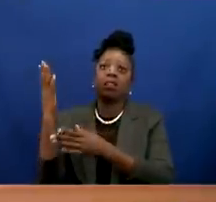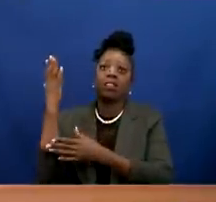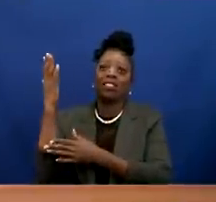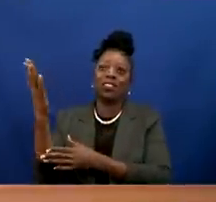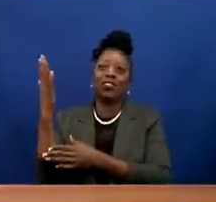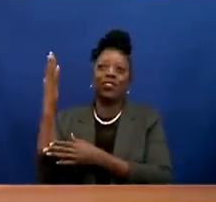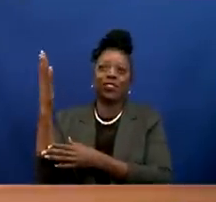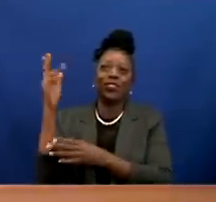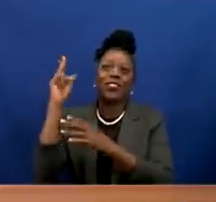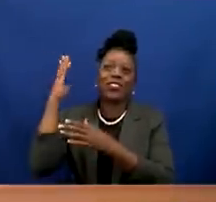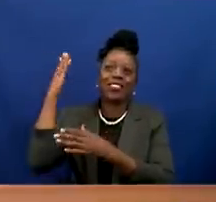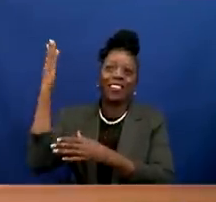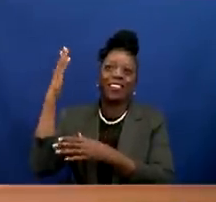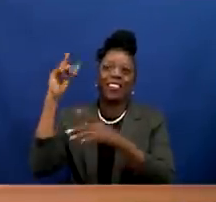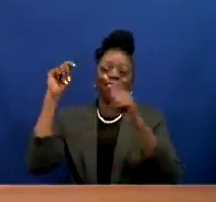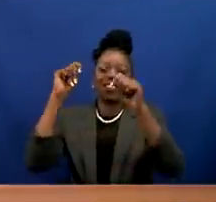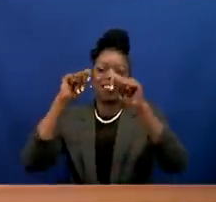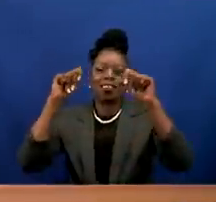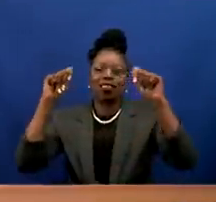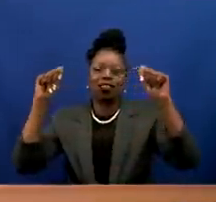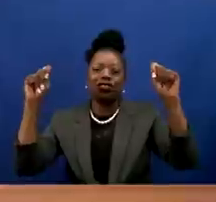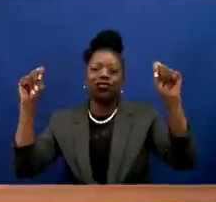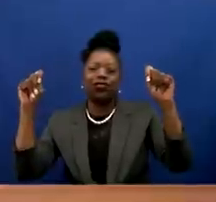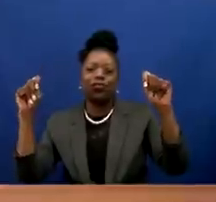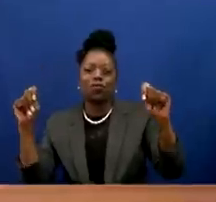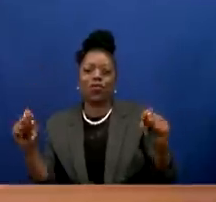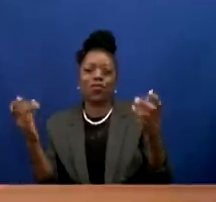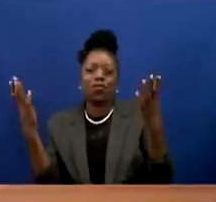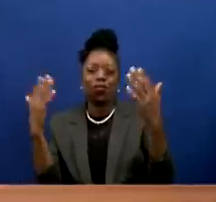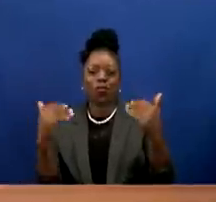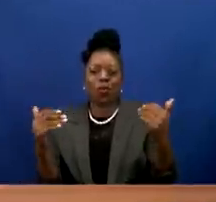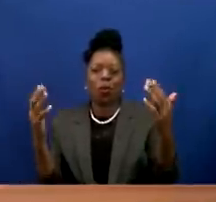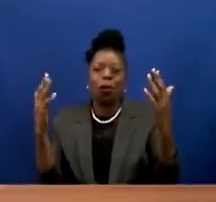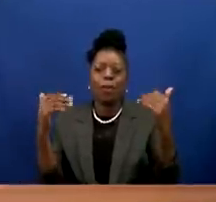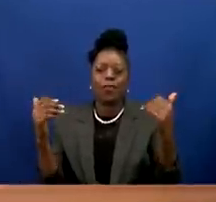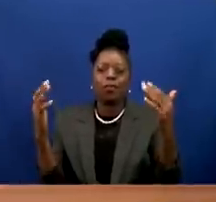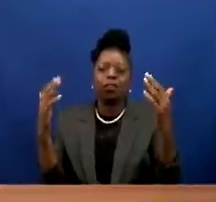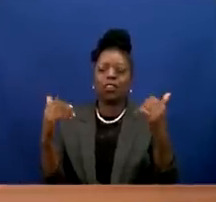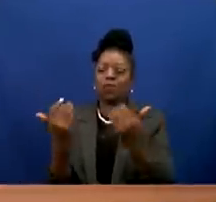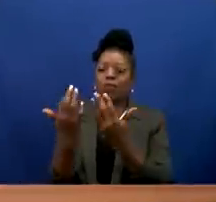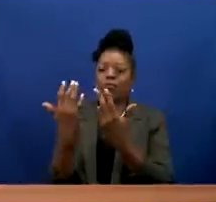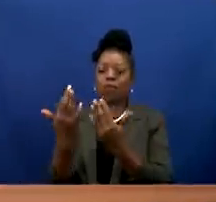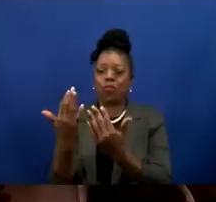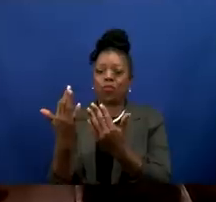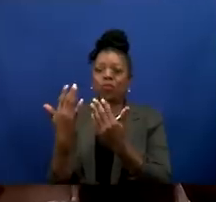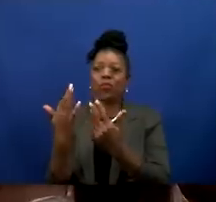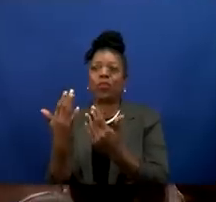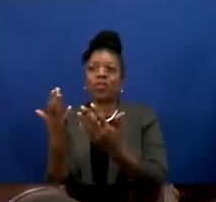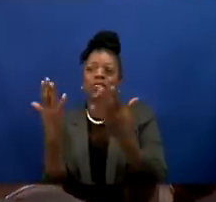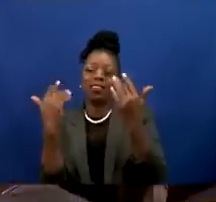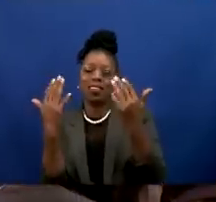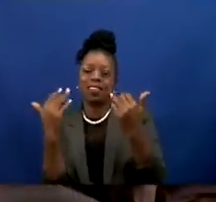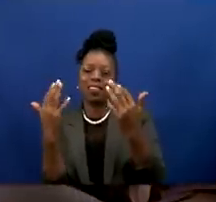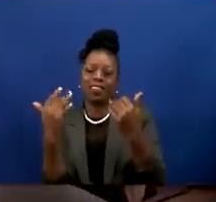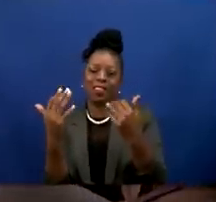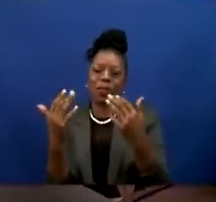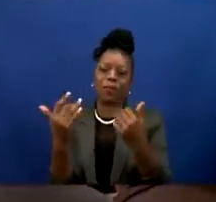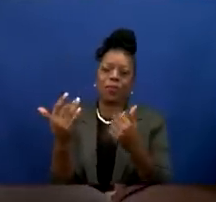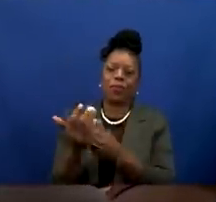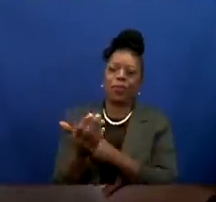Is there another? You come in, come on. Come on, we'll wait for you to get this way. Come on, sis. God bless